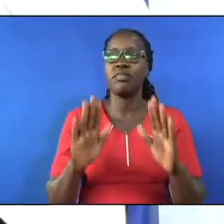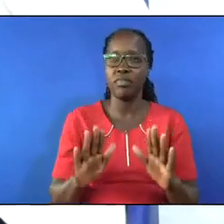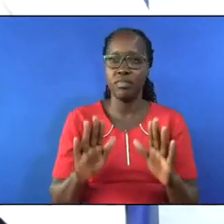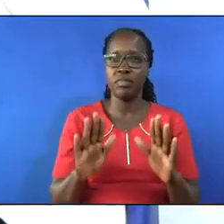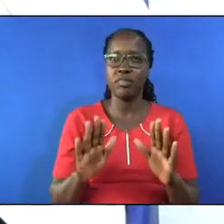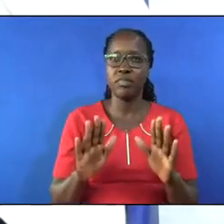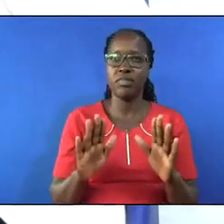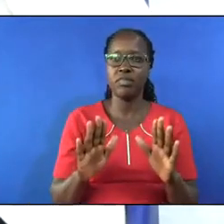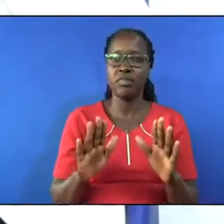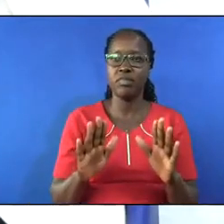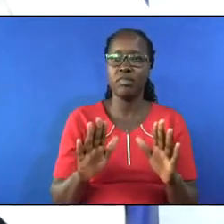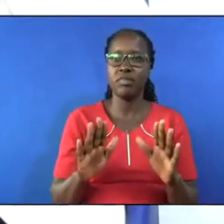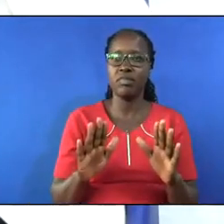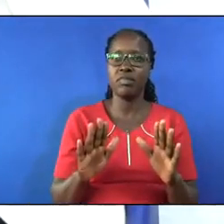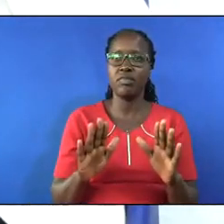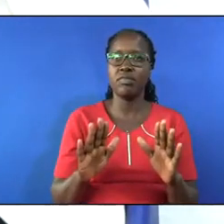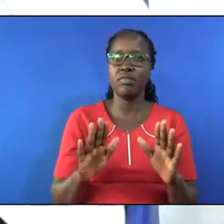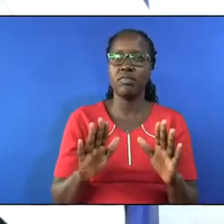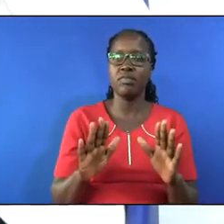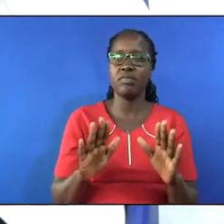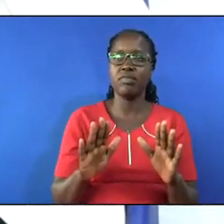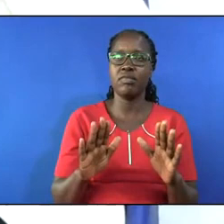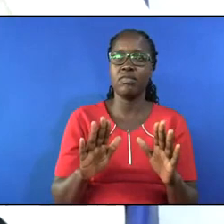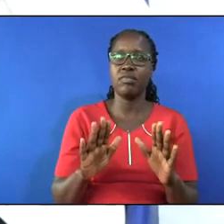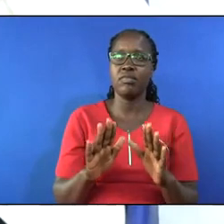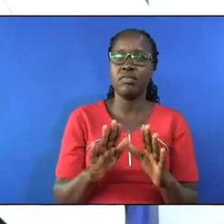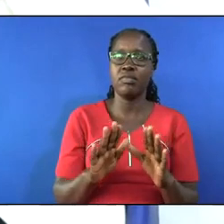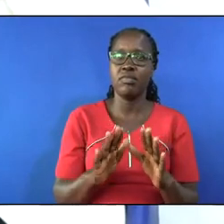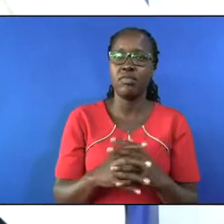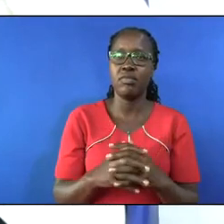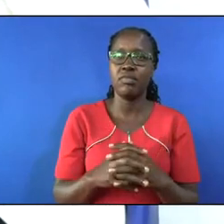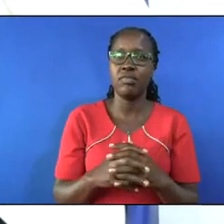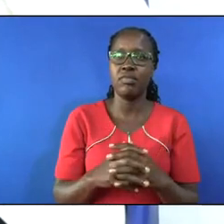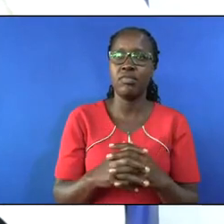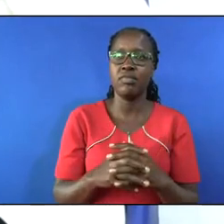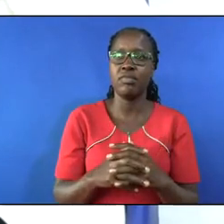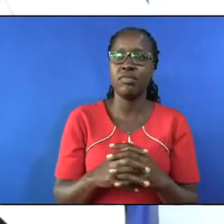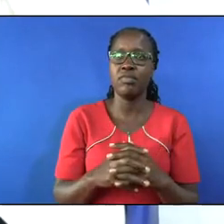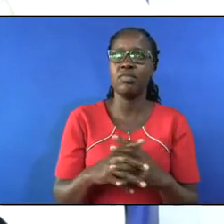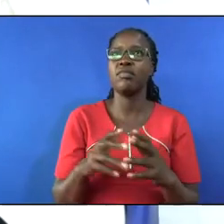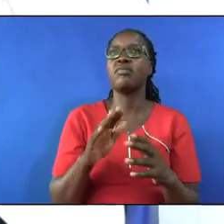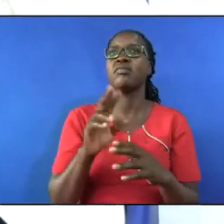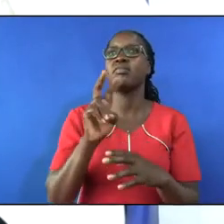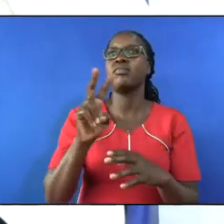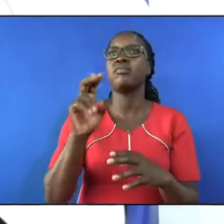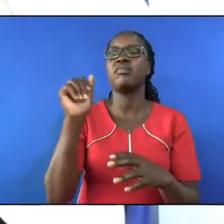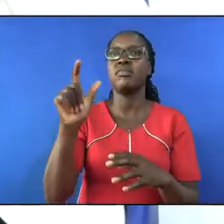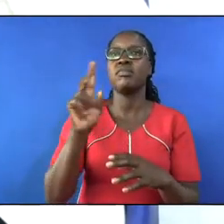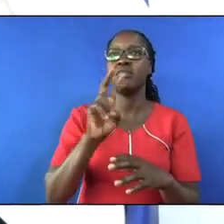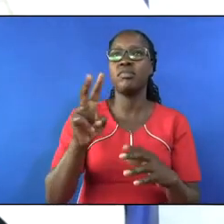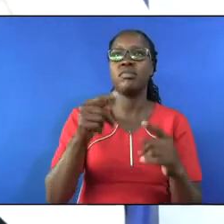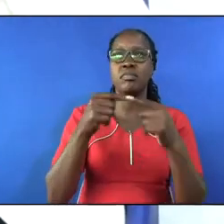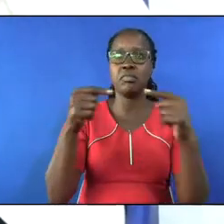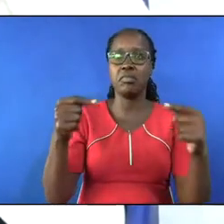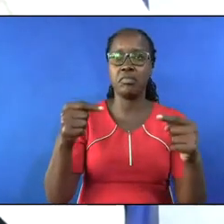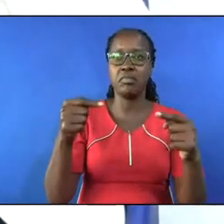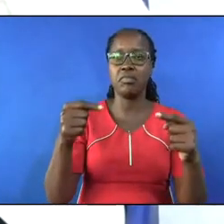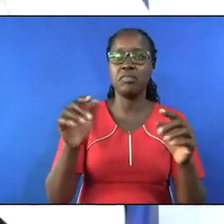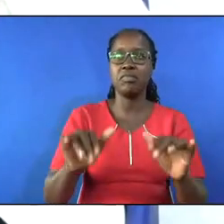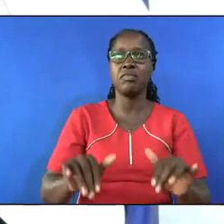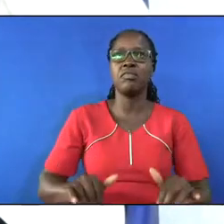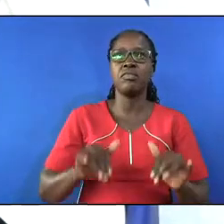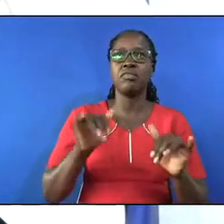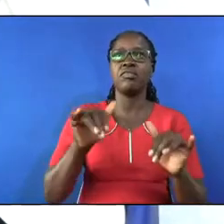You will be troubled and look with envy on all the blessings I will give to the other people